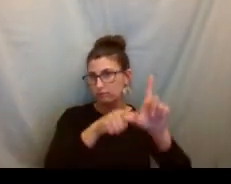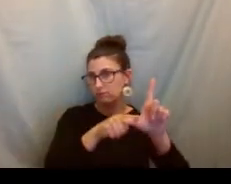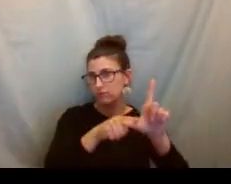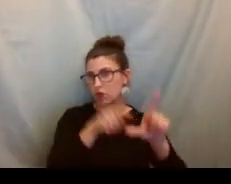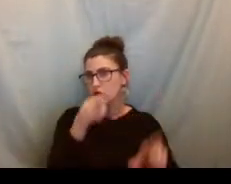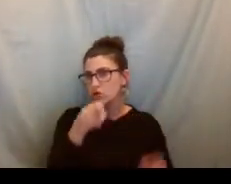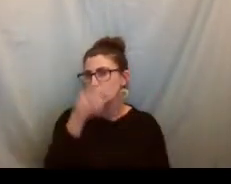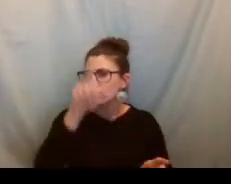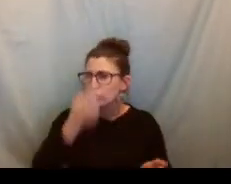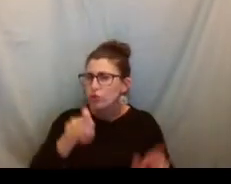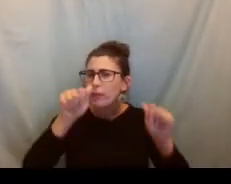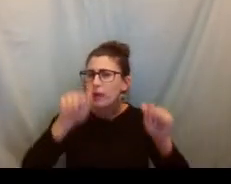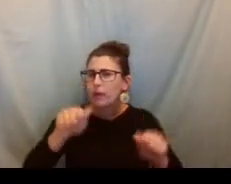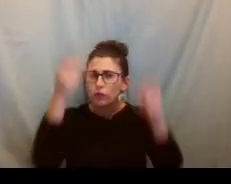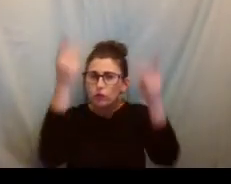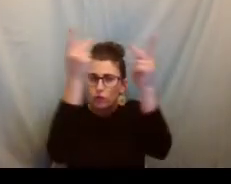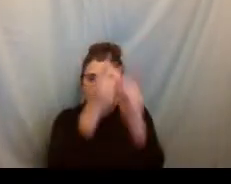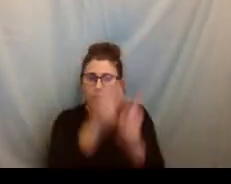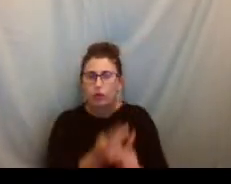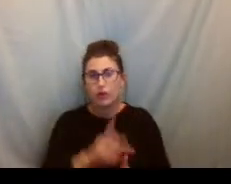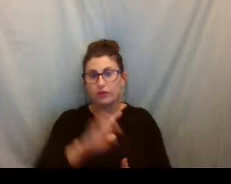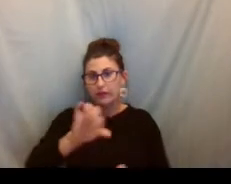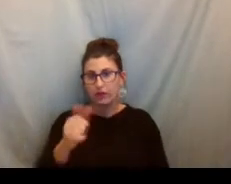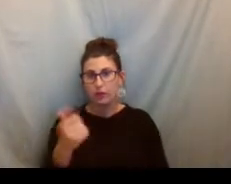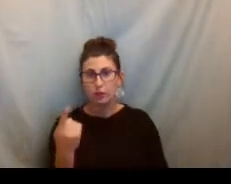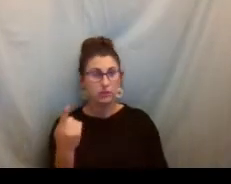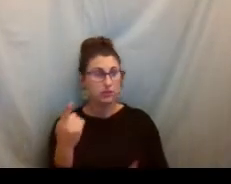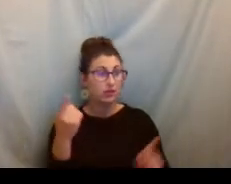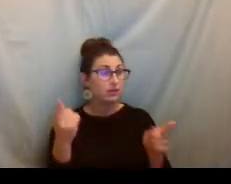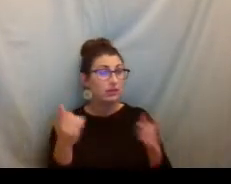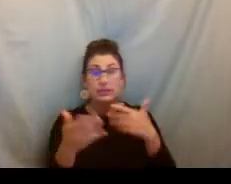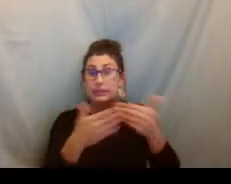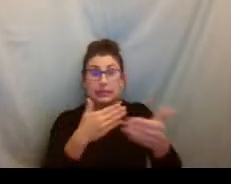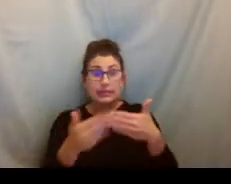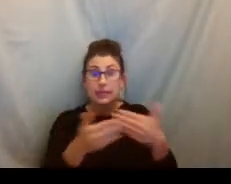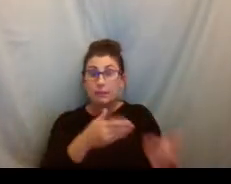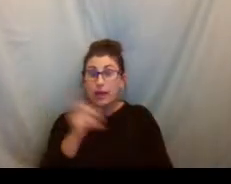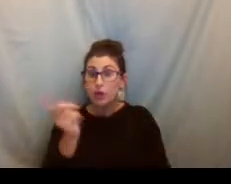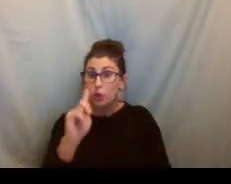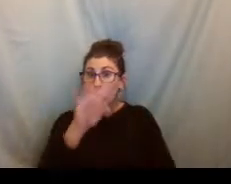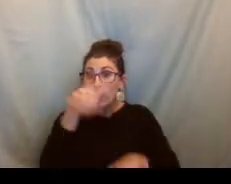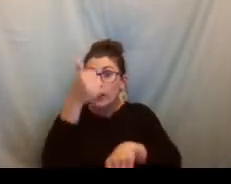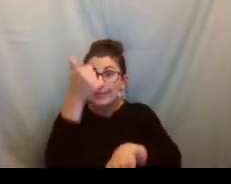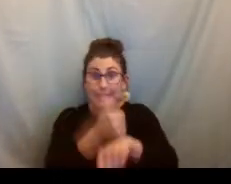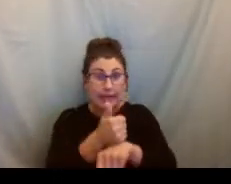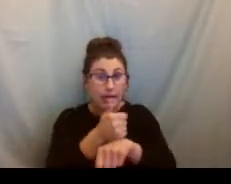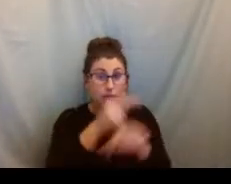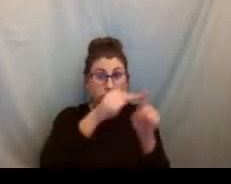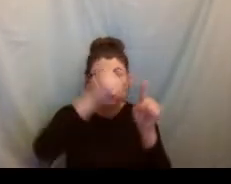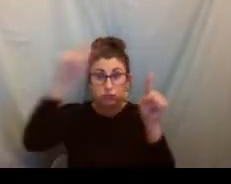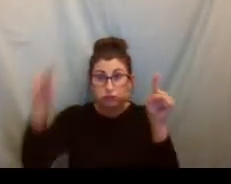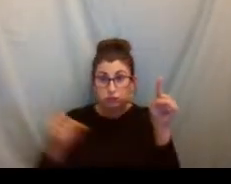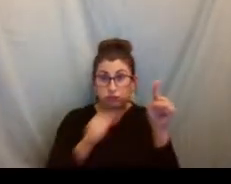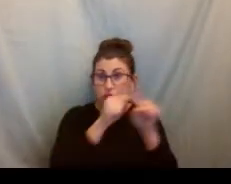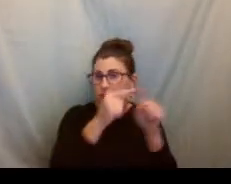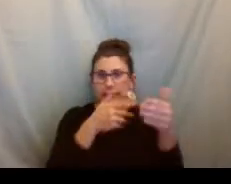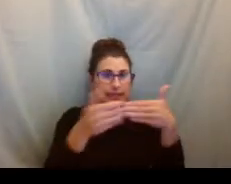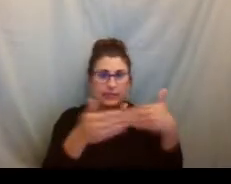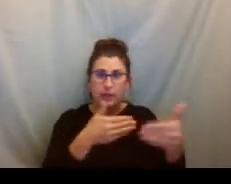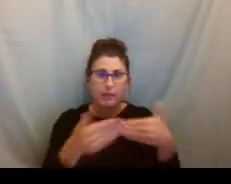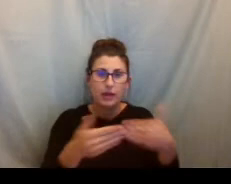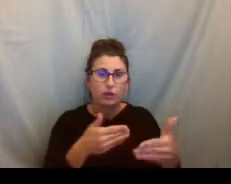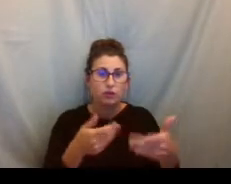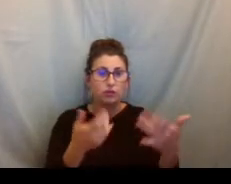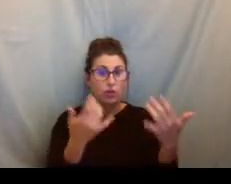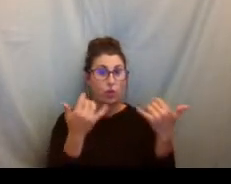them. And this 1 degree measurement could be here, it could be here, or it can be here. It does not matter. So go ahead and